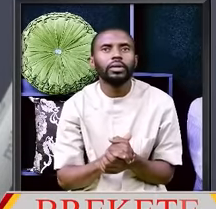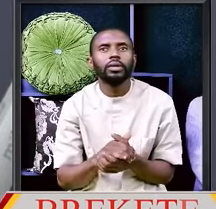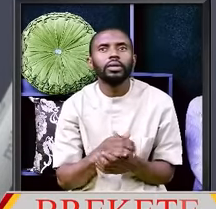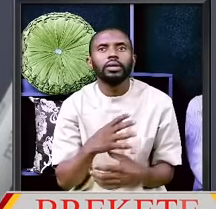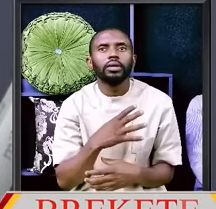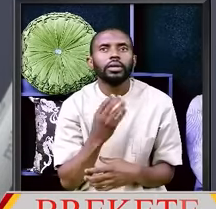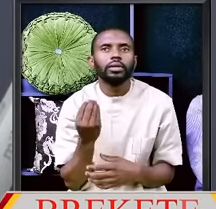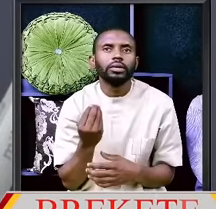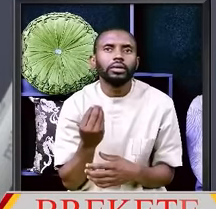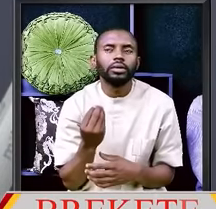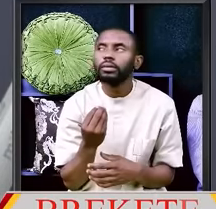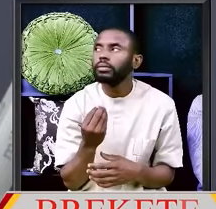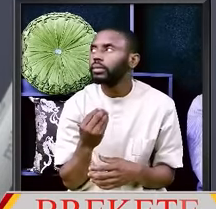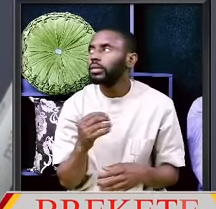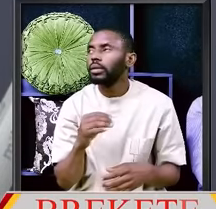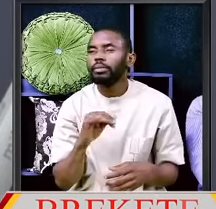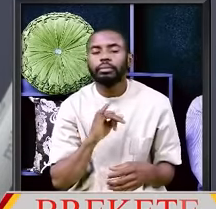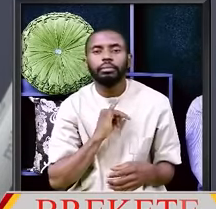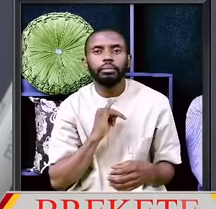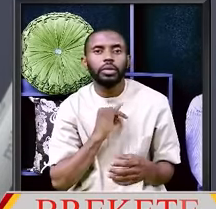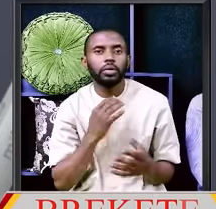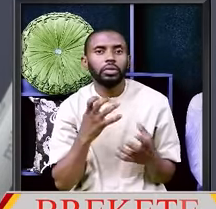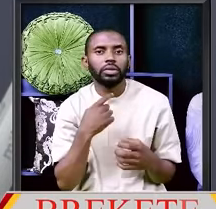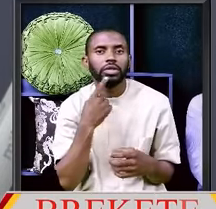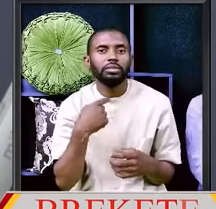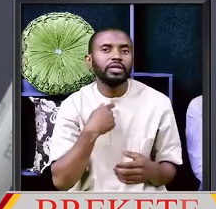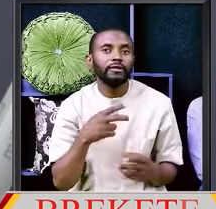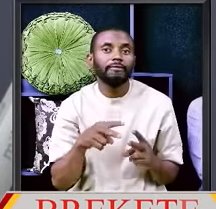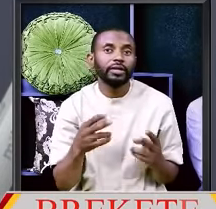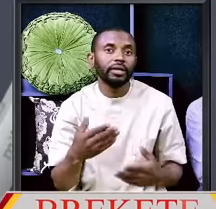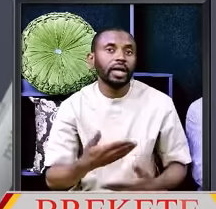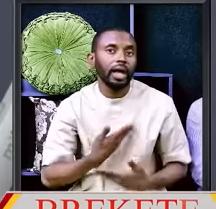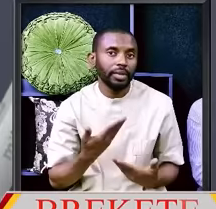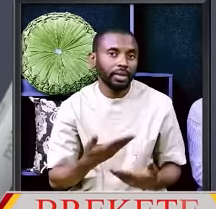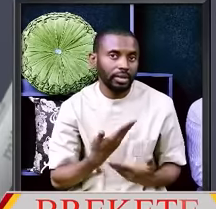Mm. And I must say that I'm very happy.